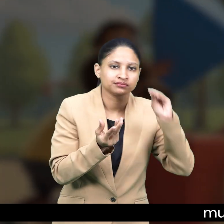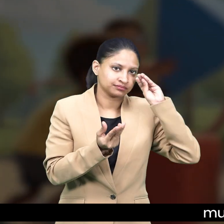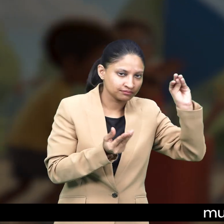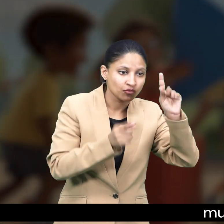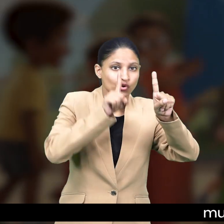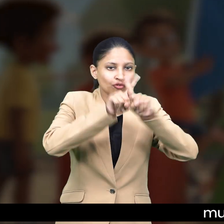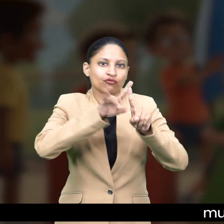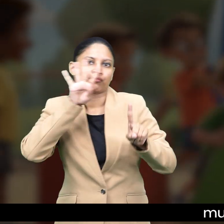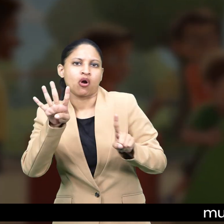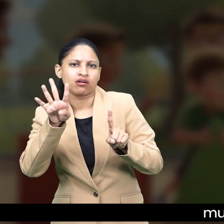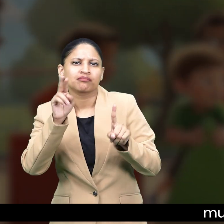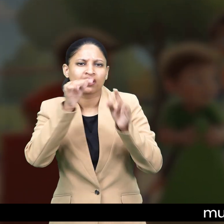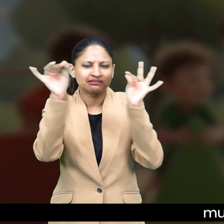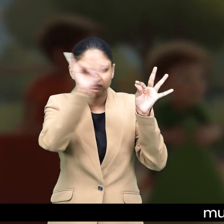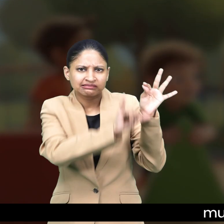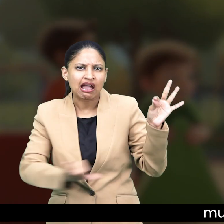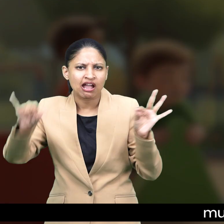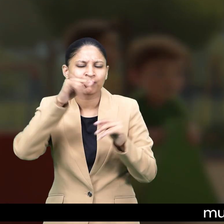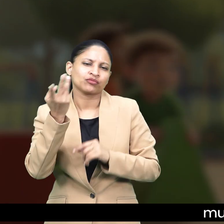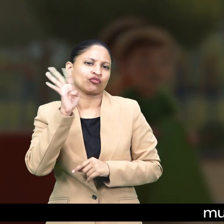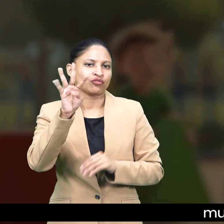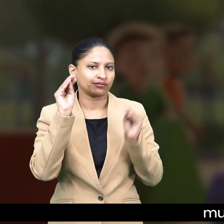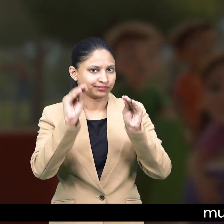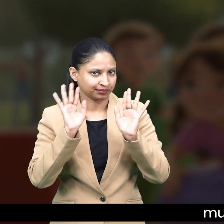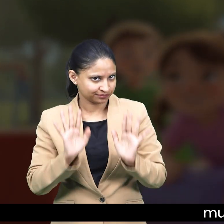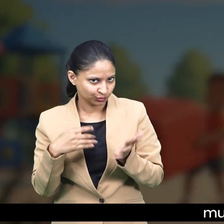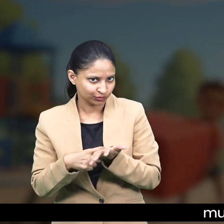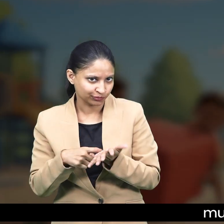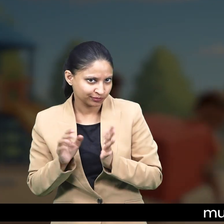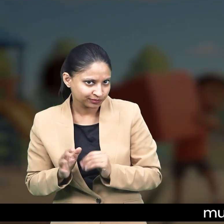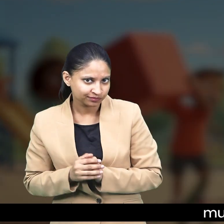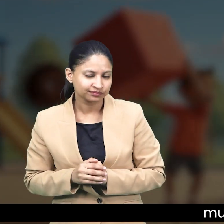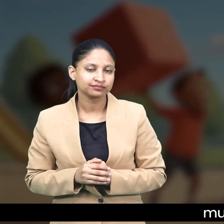multiply one side by 4.